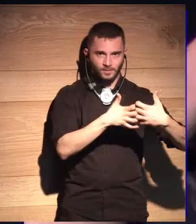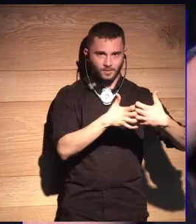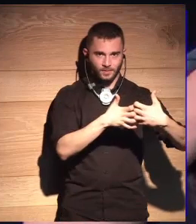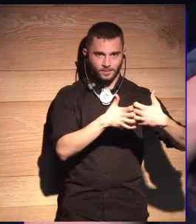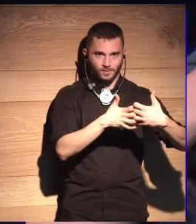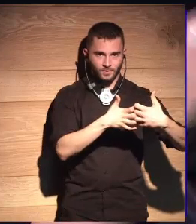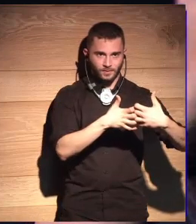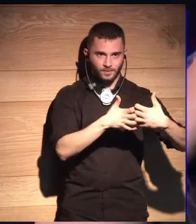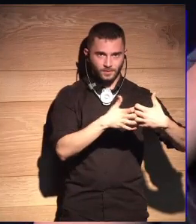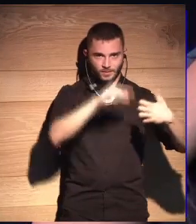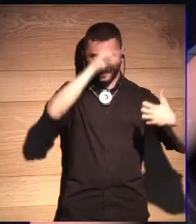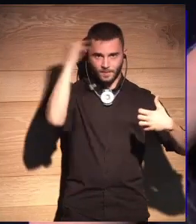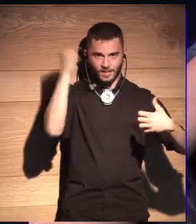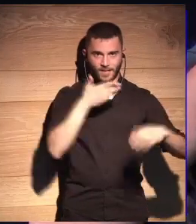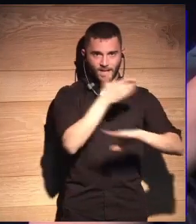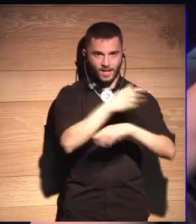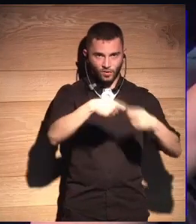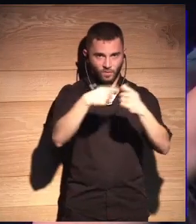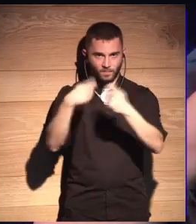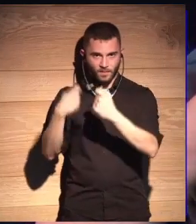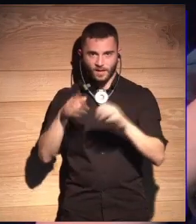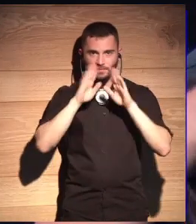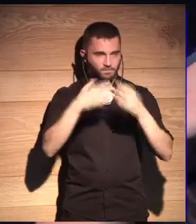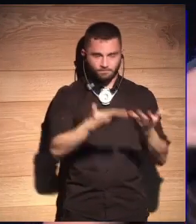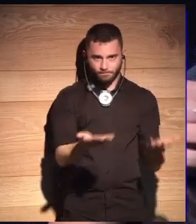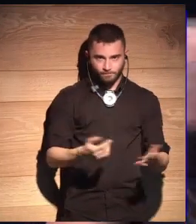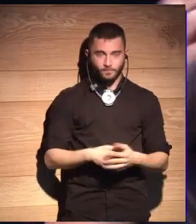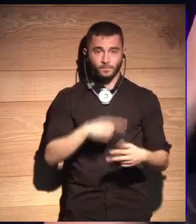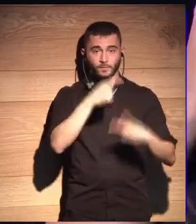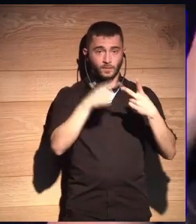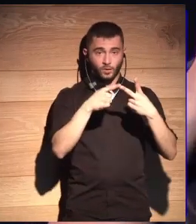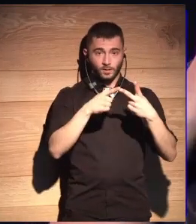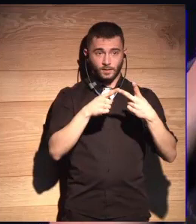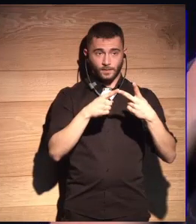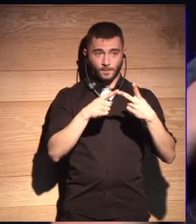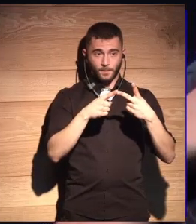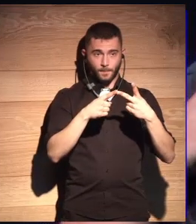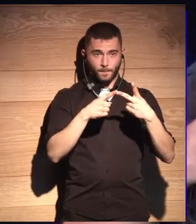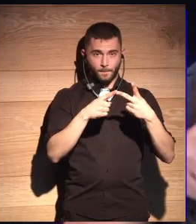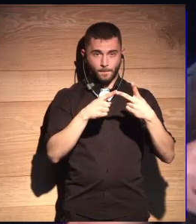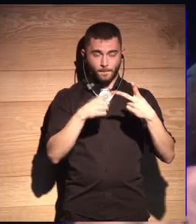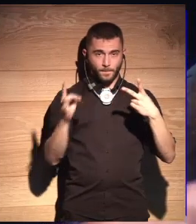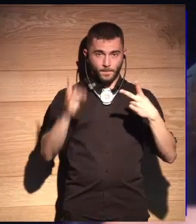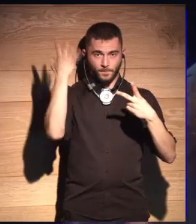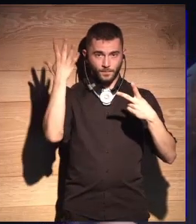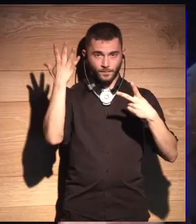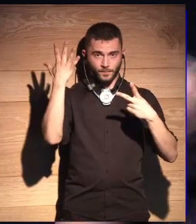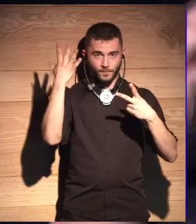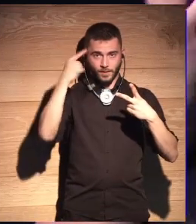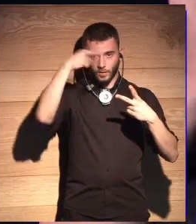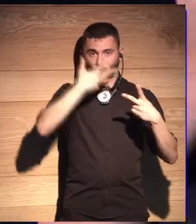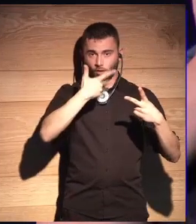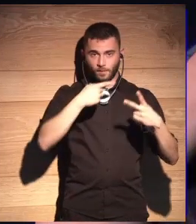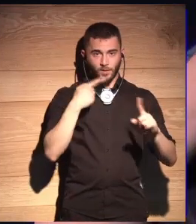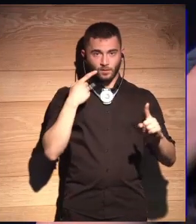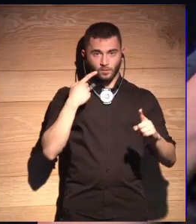thing mentality, which is I'm going to use knowledge in order to get an advantage over other people. The other is that